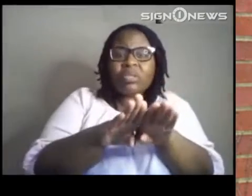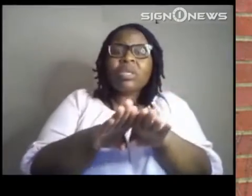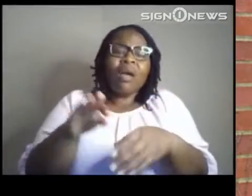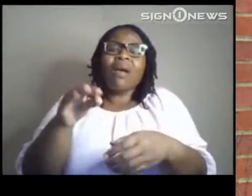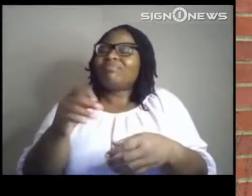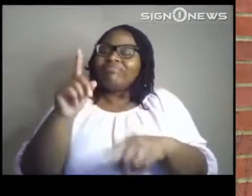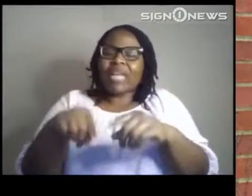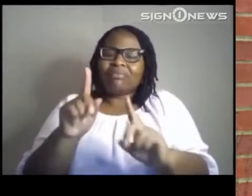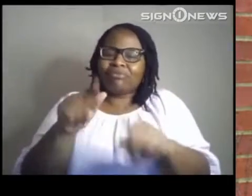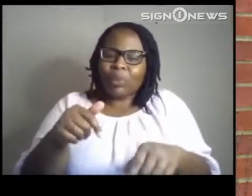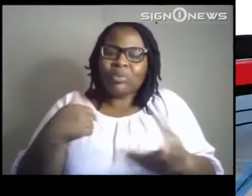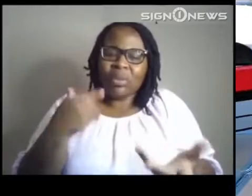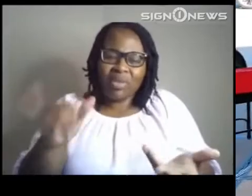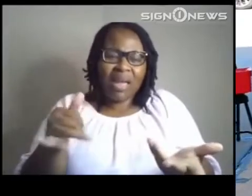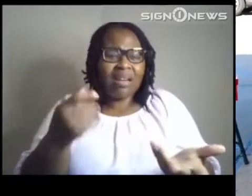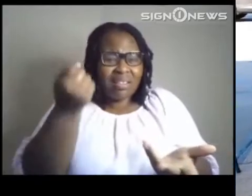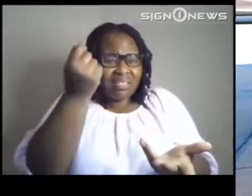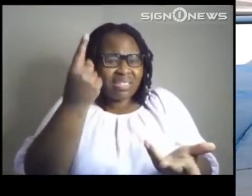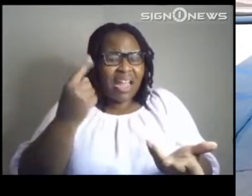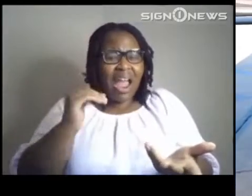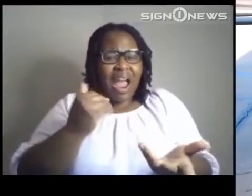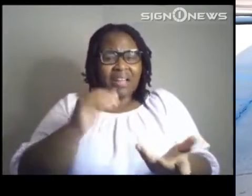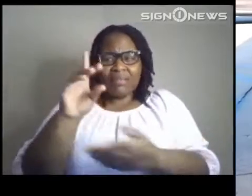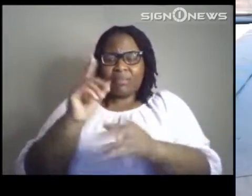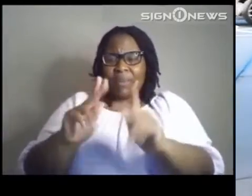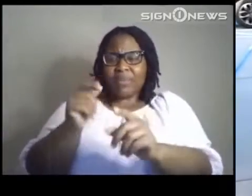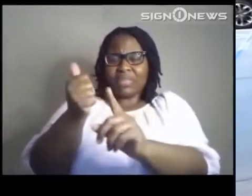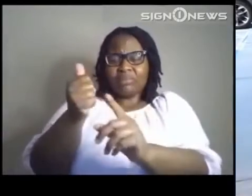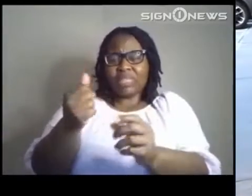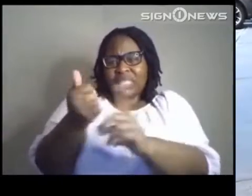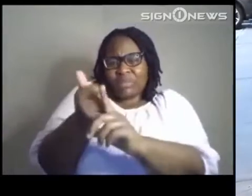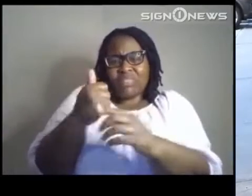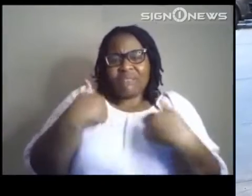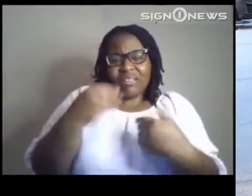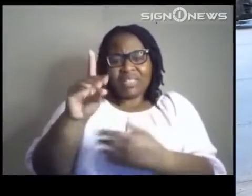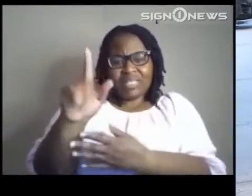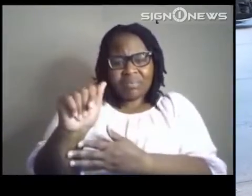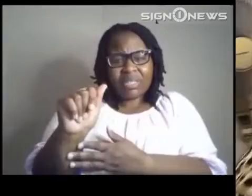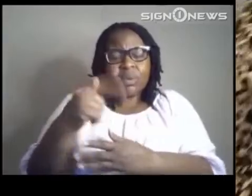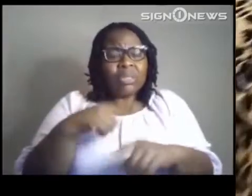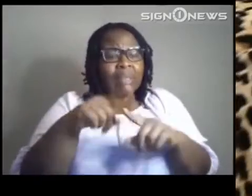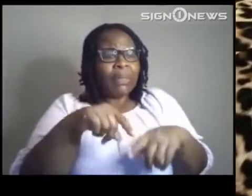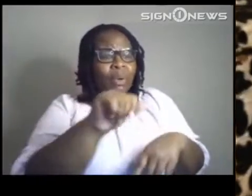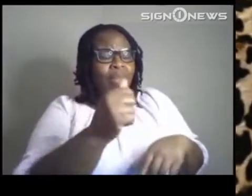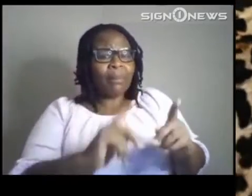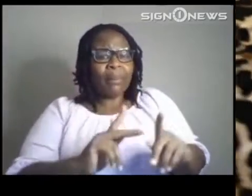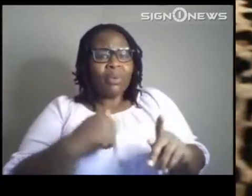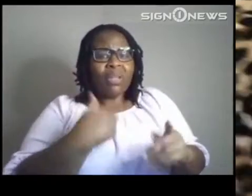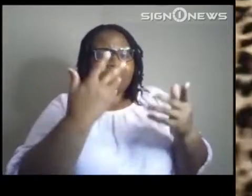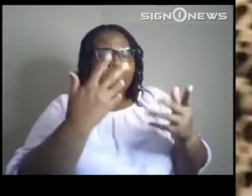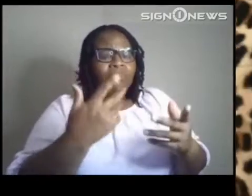to get to the polls is normally based on a support system. And with the time crunch, that's simply going to make it a little bit more difficult.